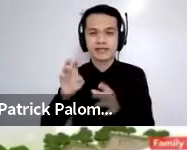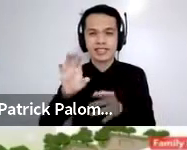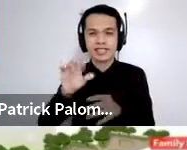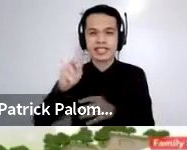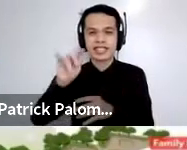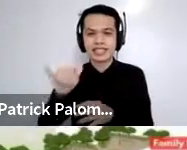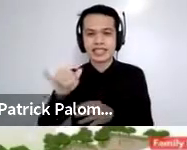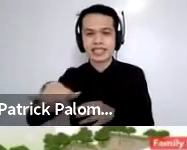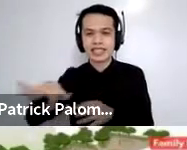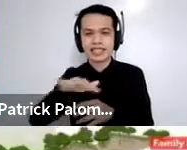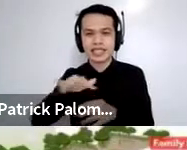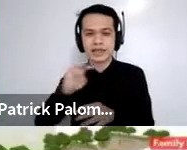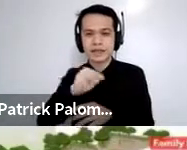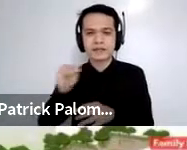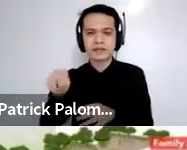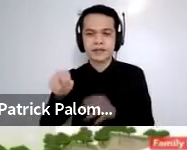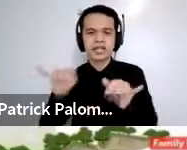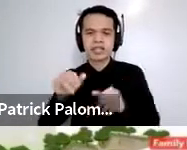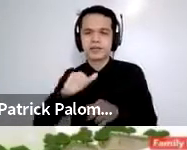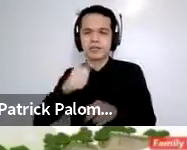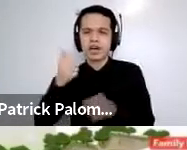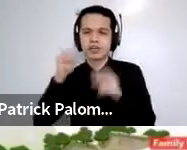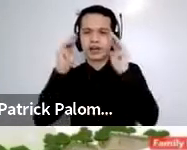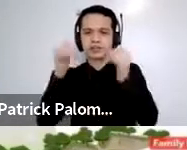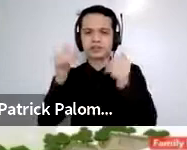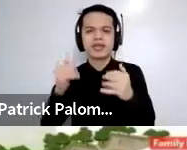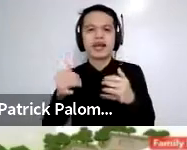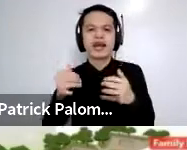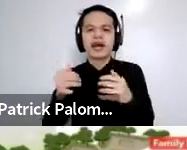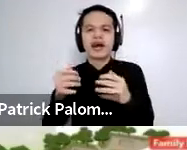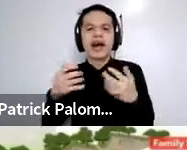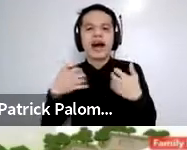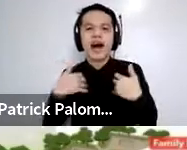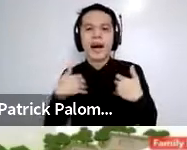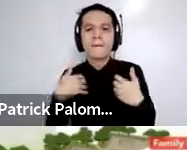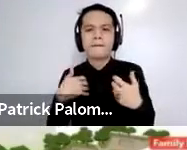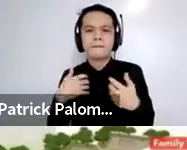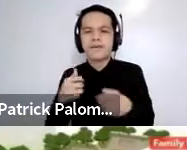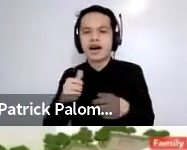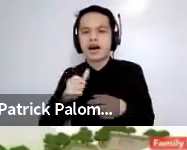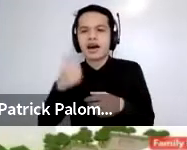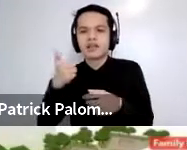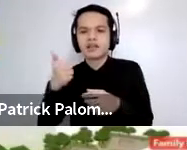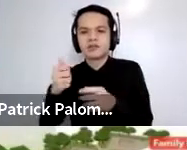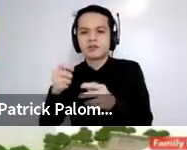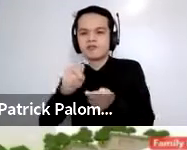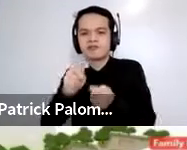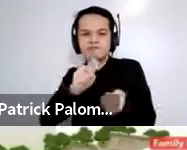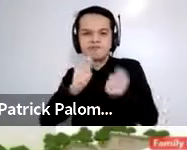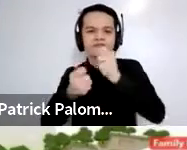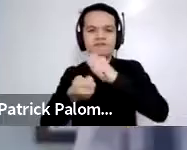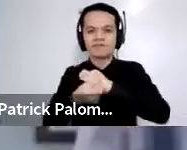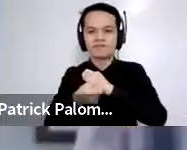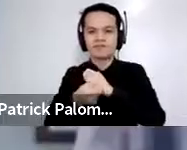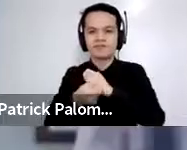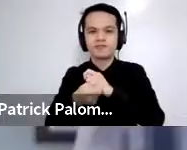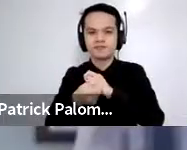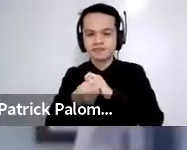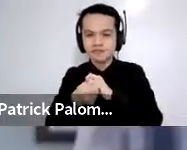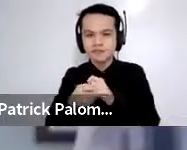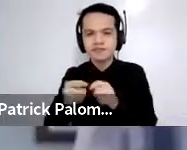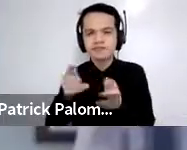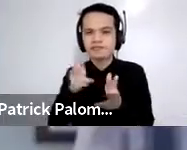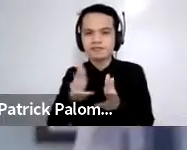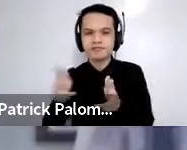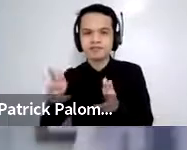municipality, we're going to get the most blighted area and convert them into pocket parks. And these are now